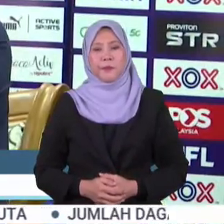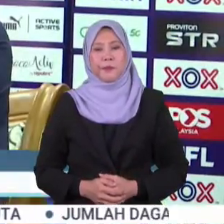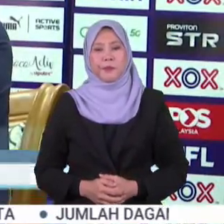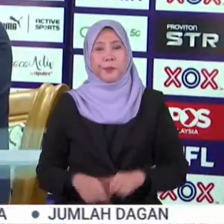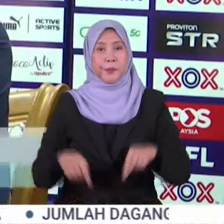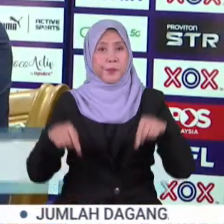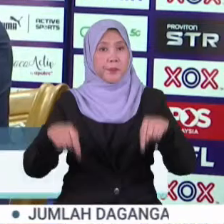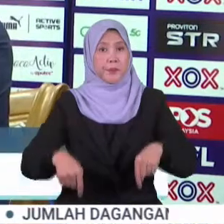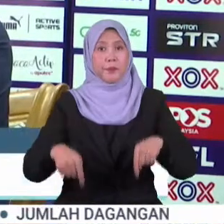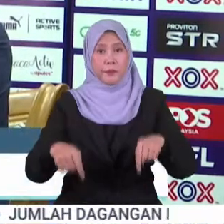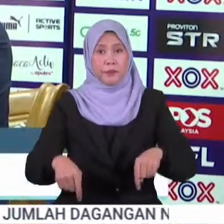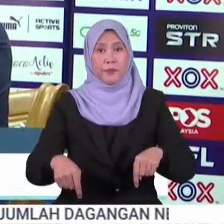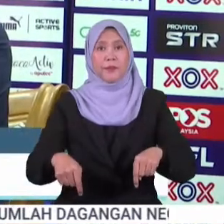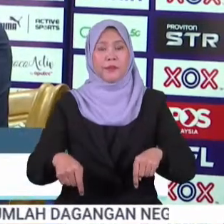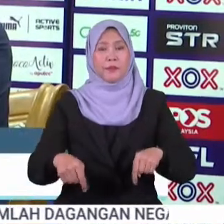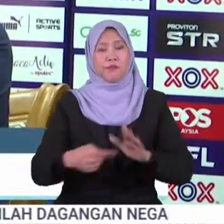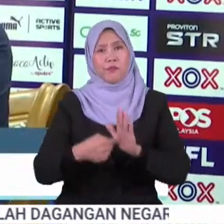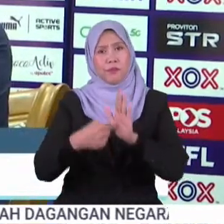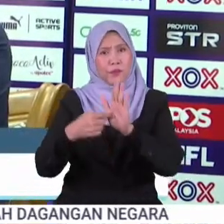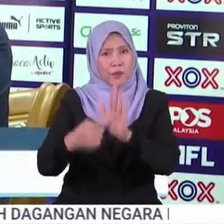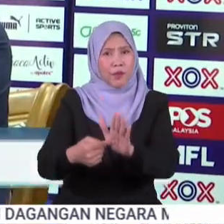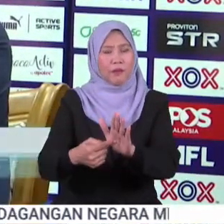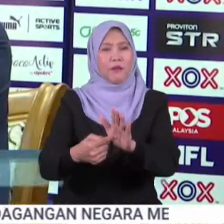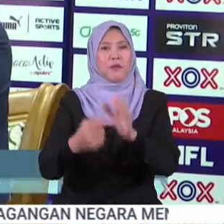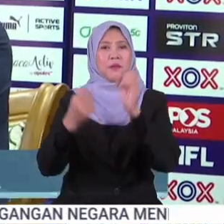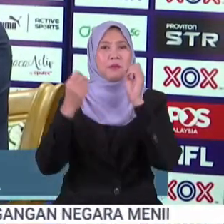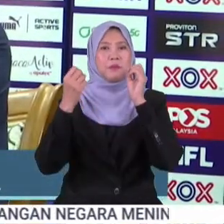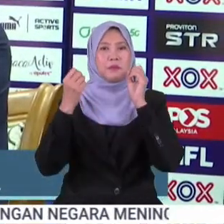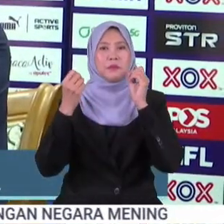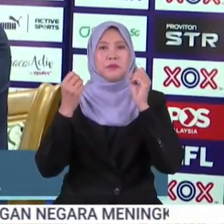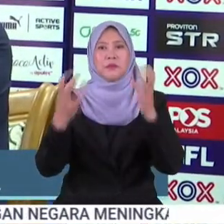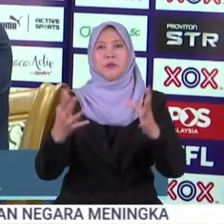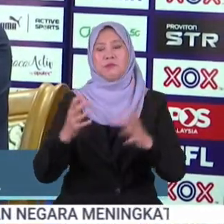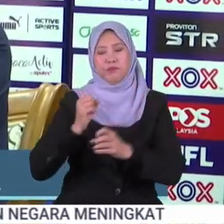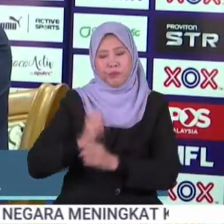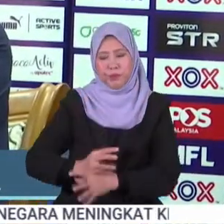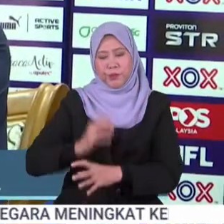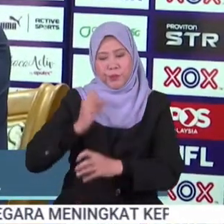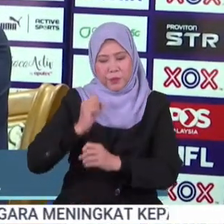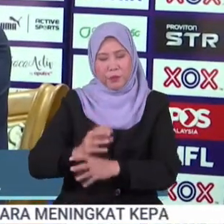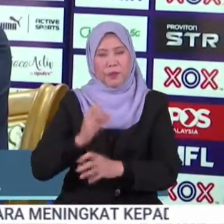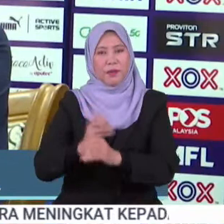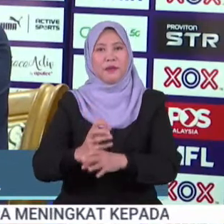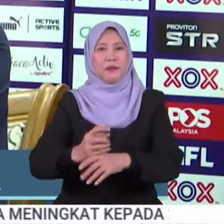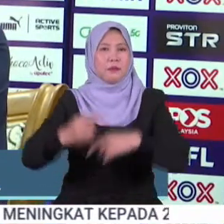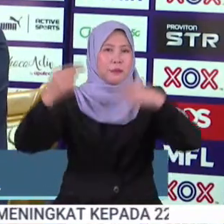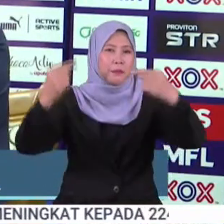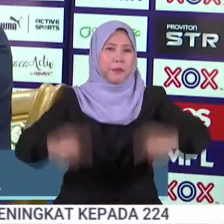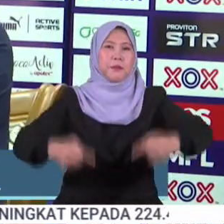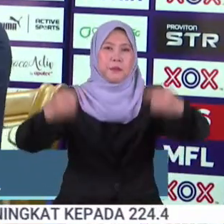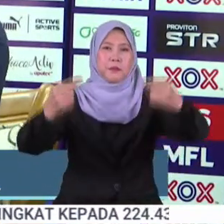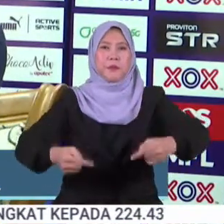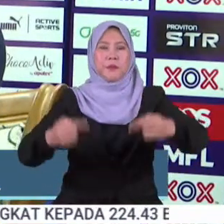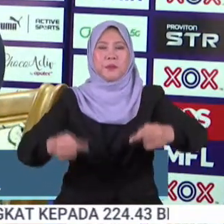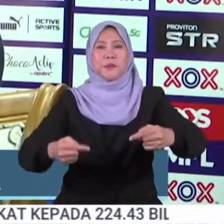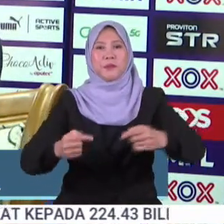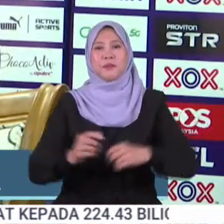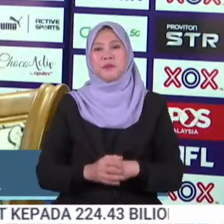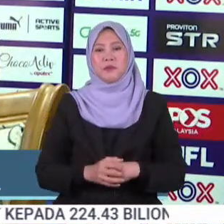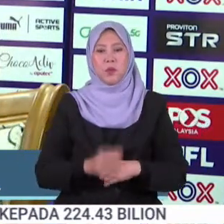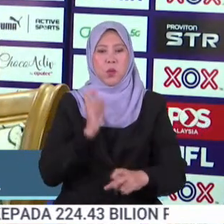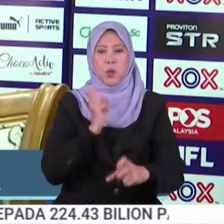Today, I think we show a lot of heart and a lot of fight because it was a tough